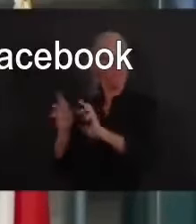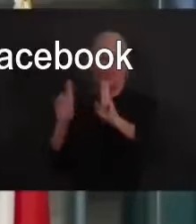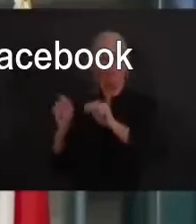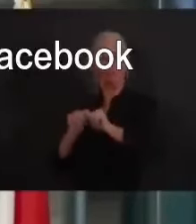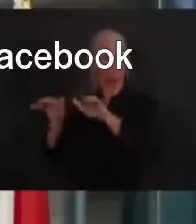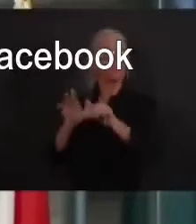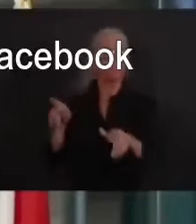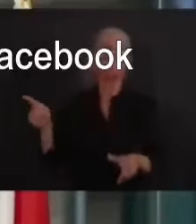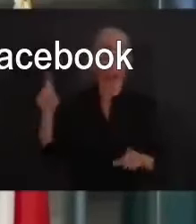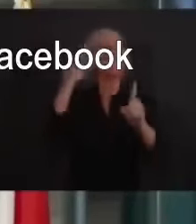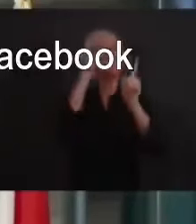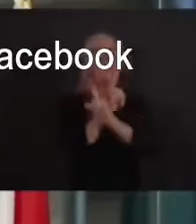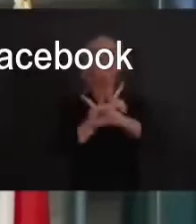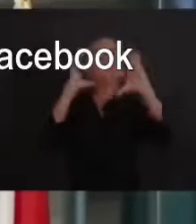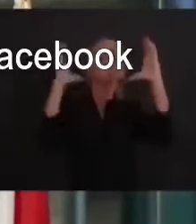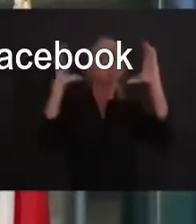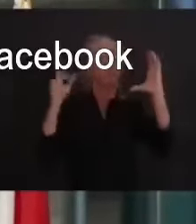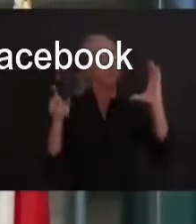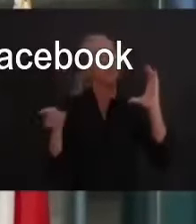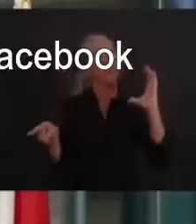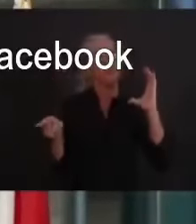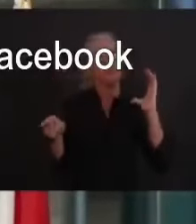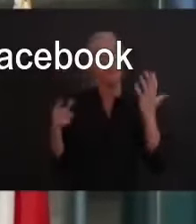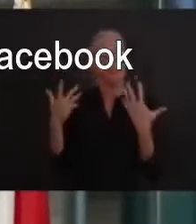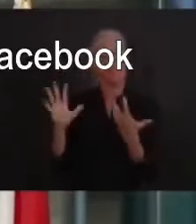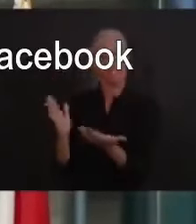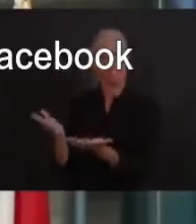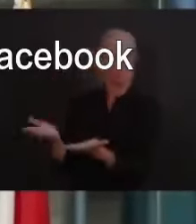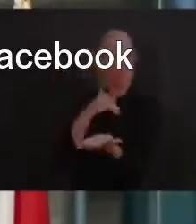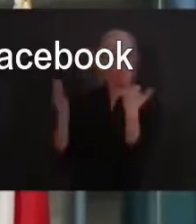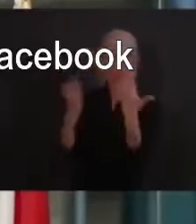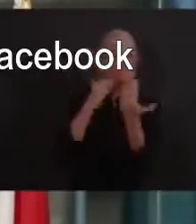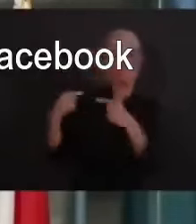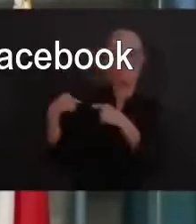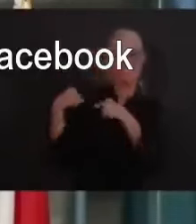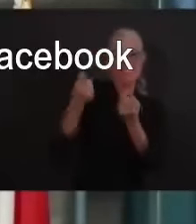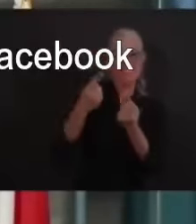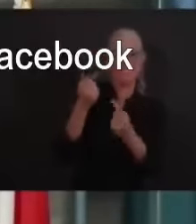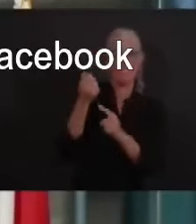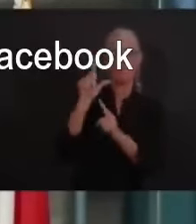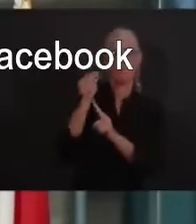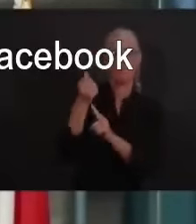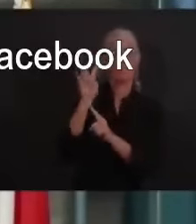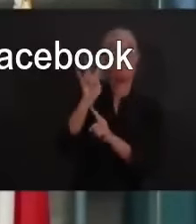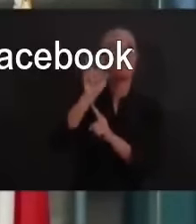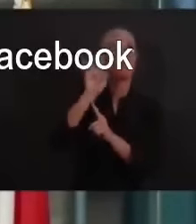most likely since 2017 Hurricane Irma. But to that end, I want to go back to our basics.